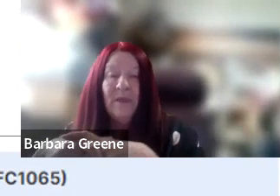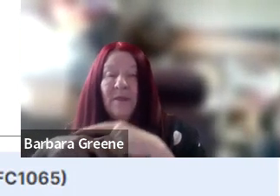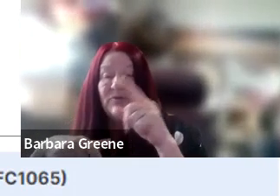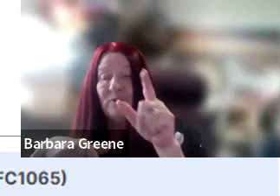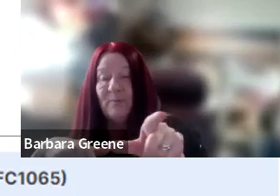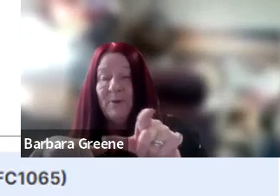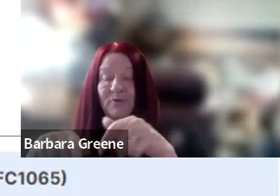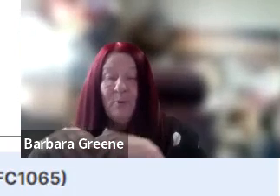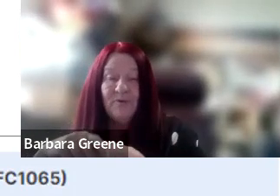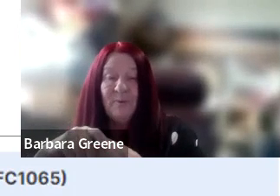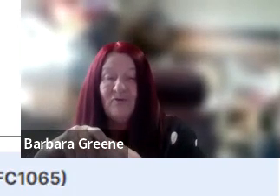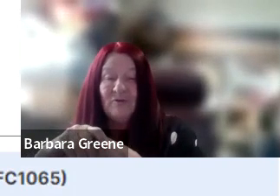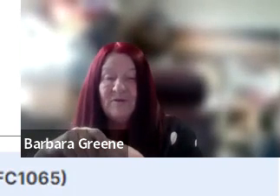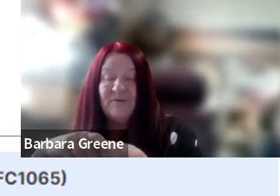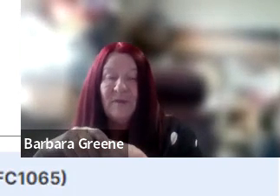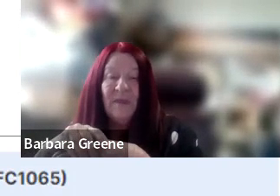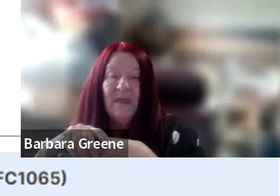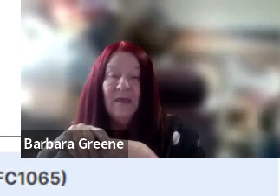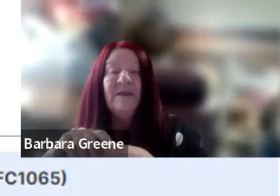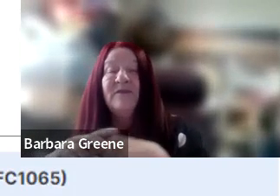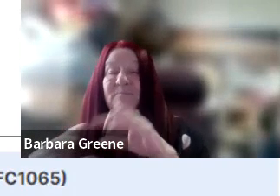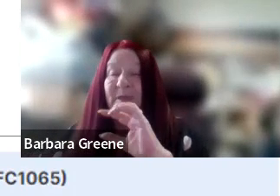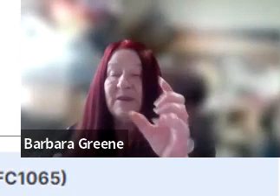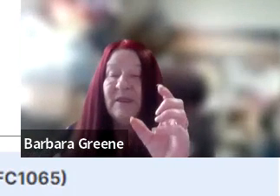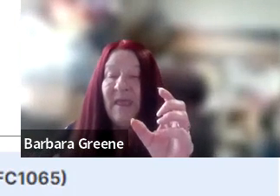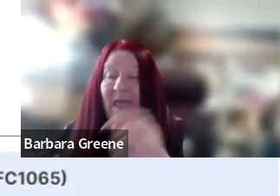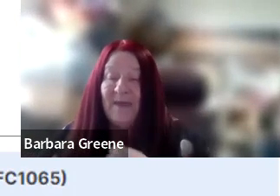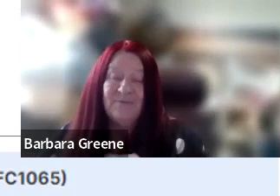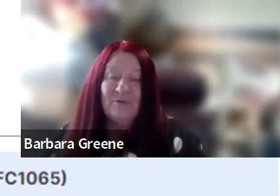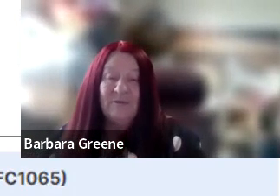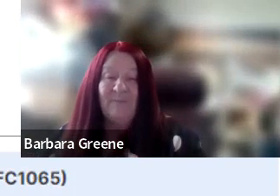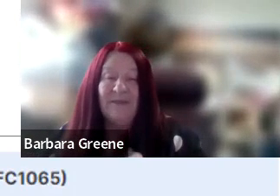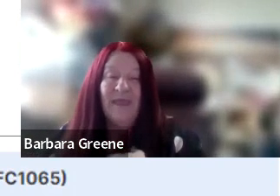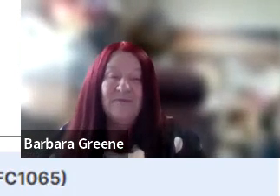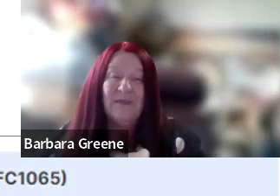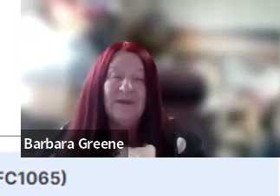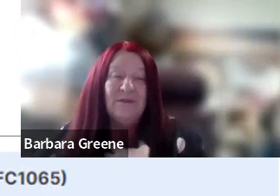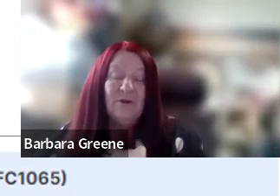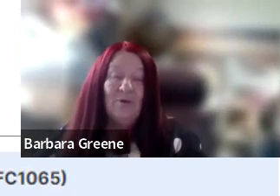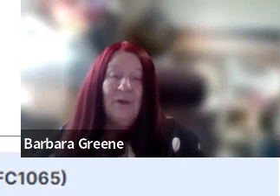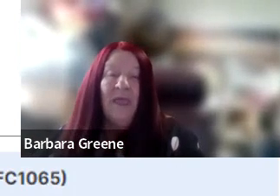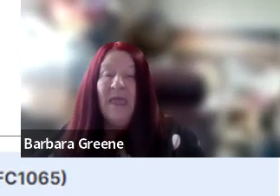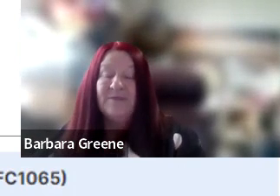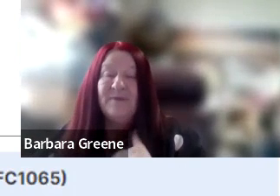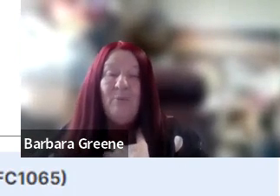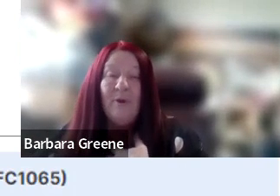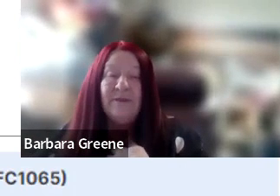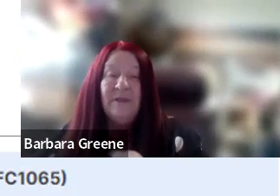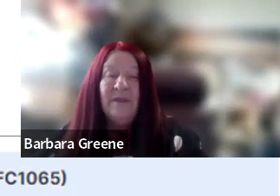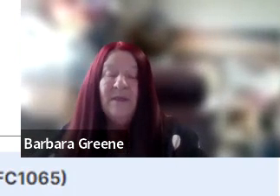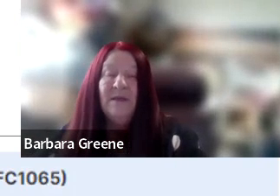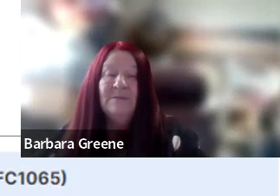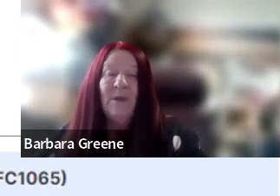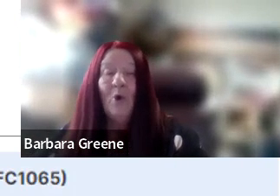supervisor to the peer support specialist. And it has been absolutely fantastic. And, you know, at some